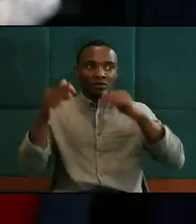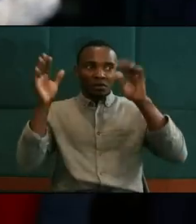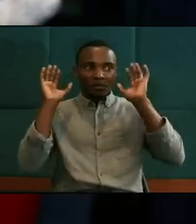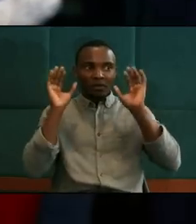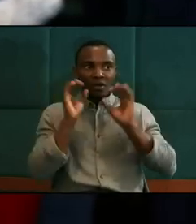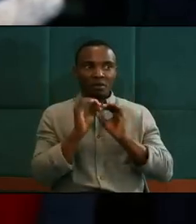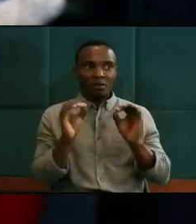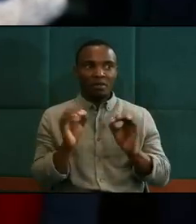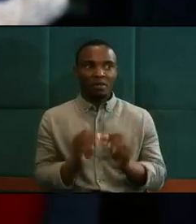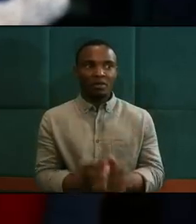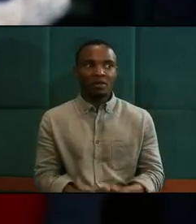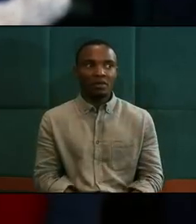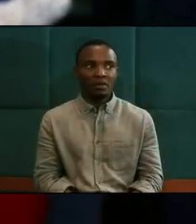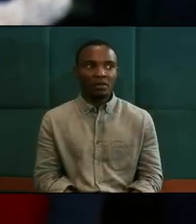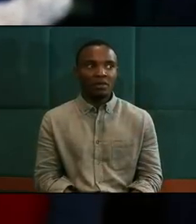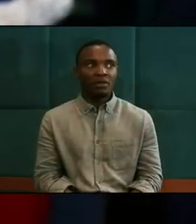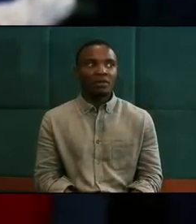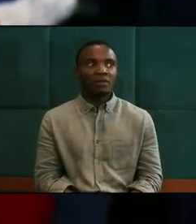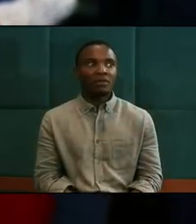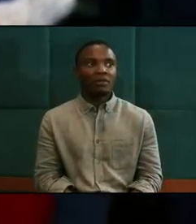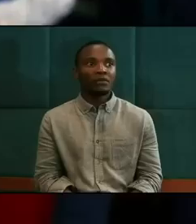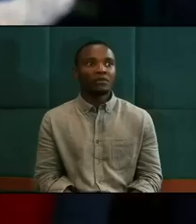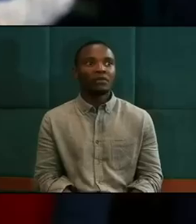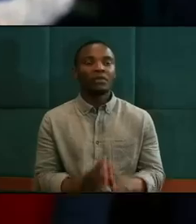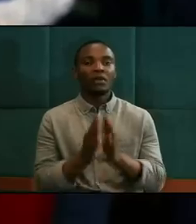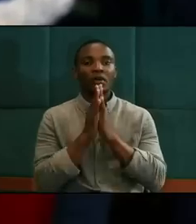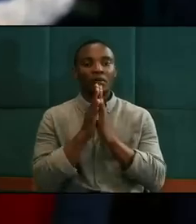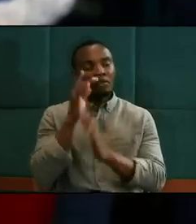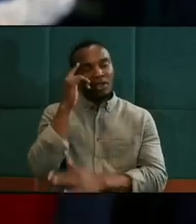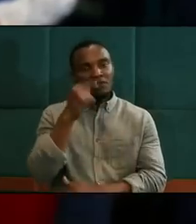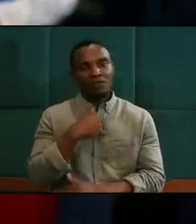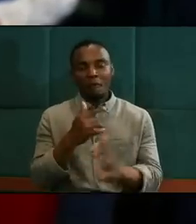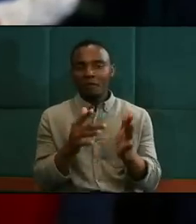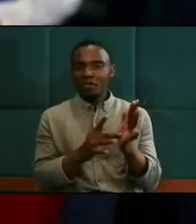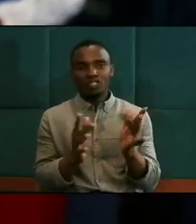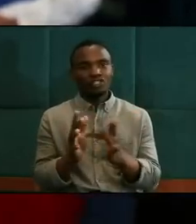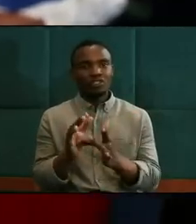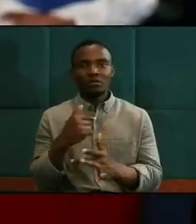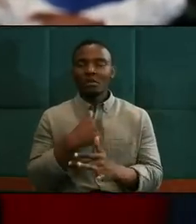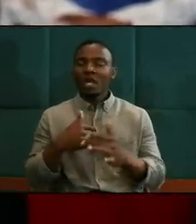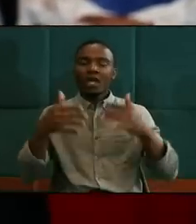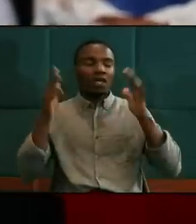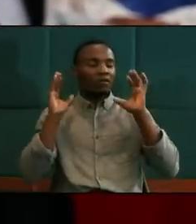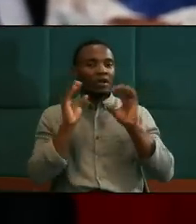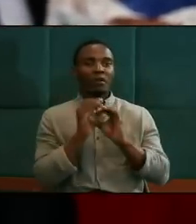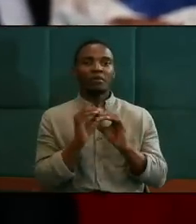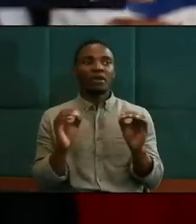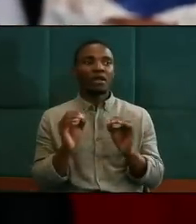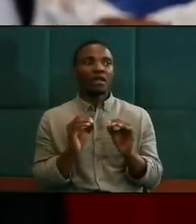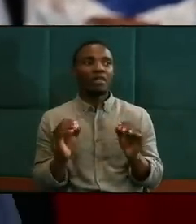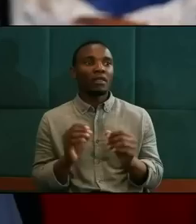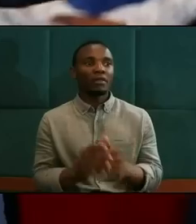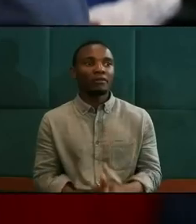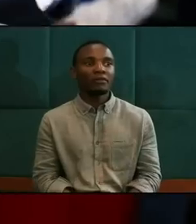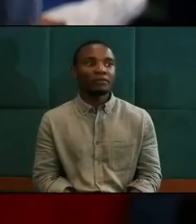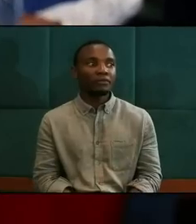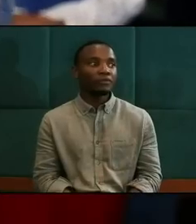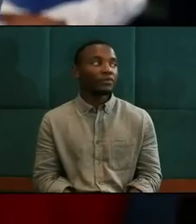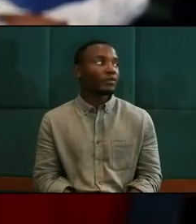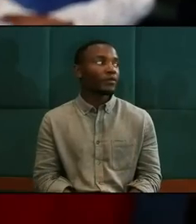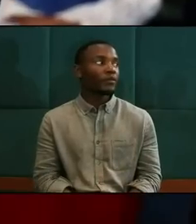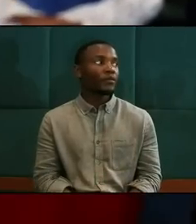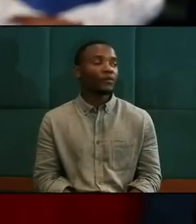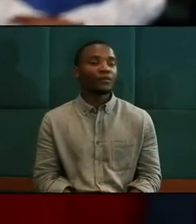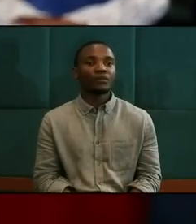giving up. Pray for me, Jesus. Pray for me. Pray for me. Because I'm not giving up. I'm not giving up. God bless you. God bless you. I'm